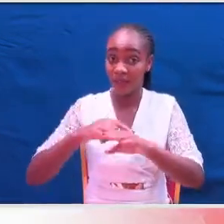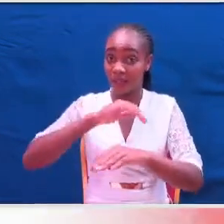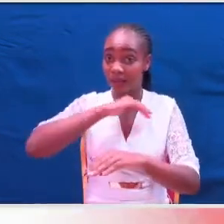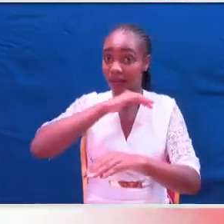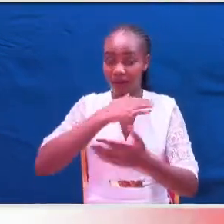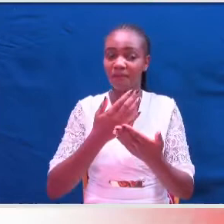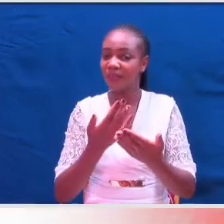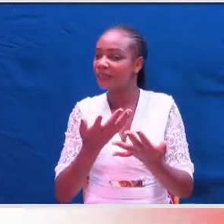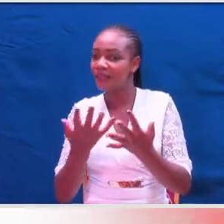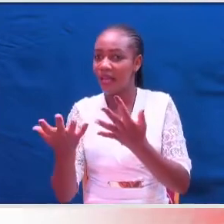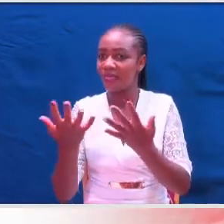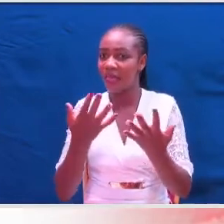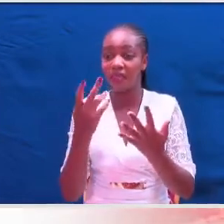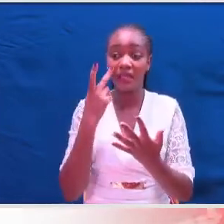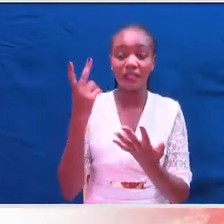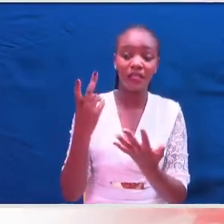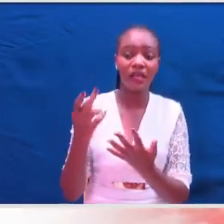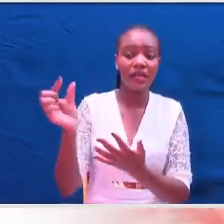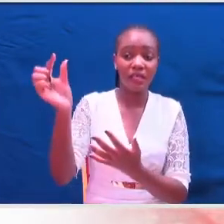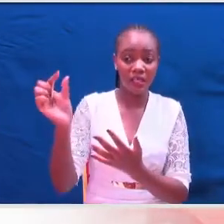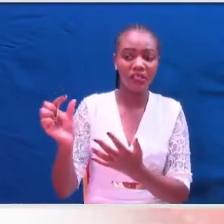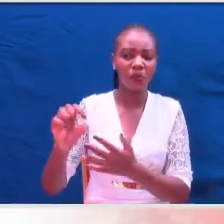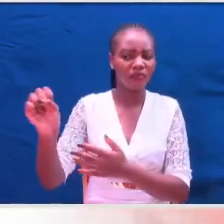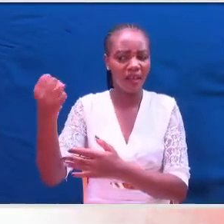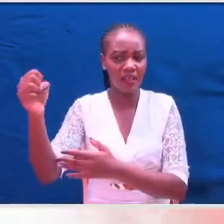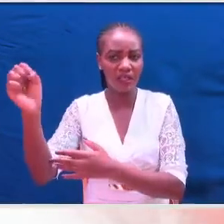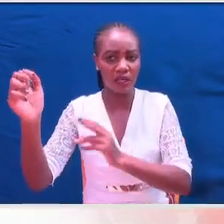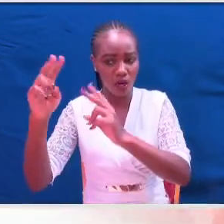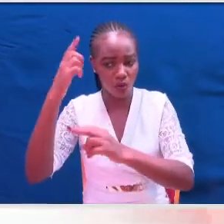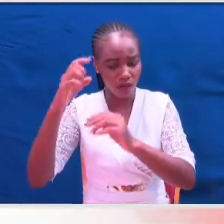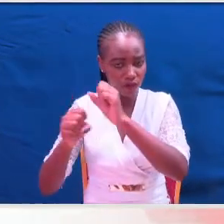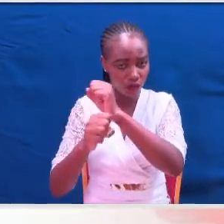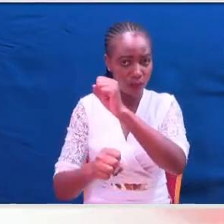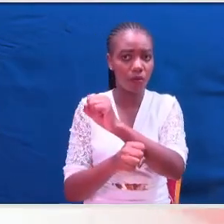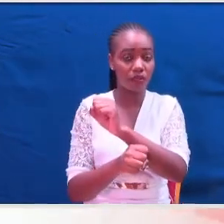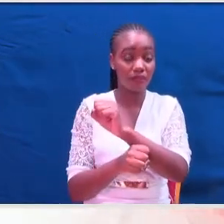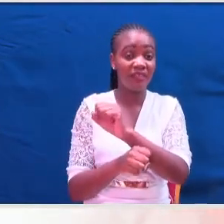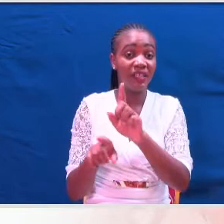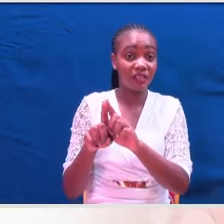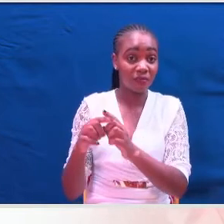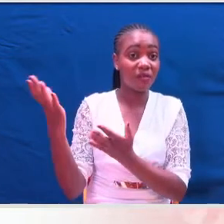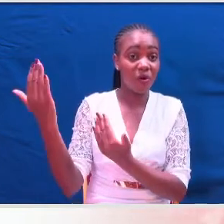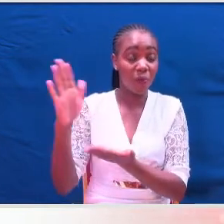charm offensive several times in the region, and a time when he's tipped to be President